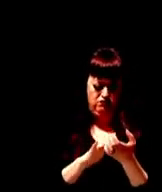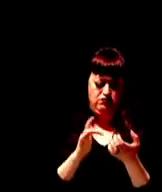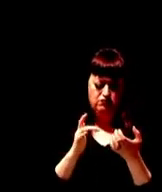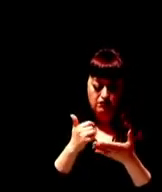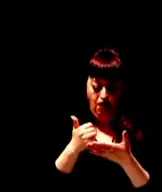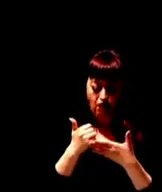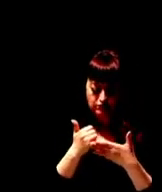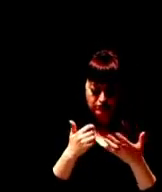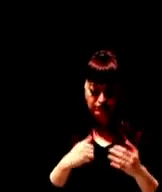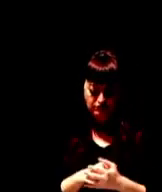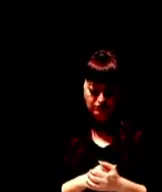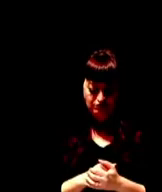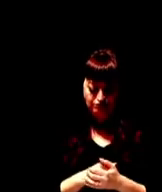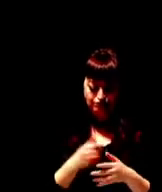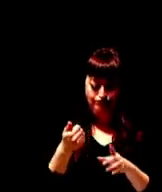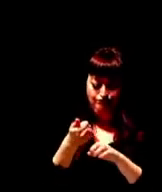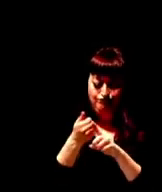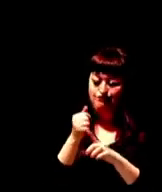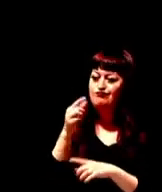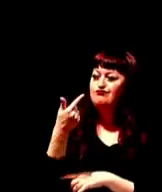GOAT, no cap.